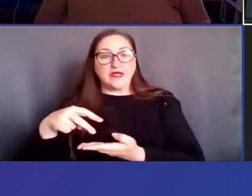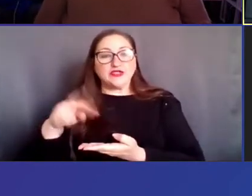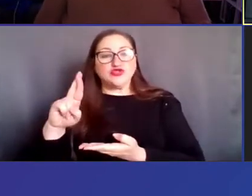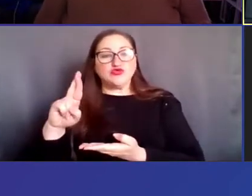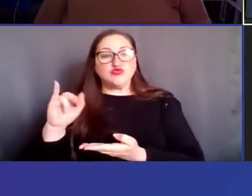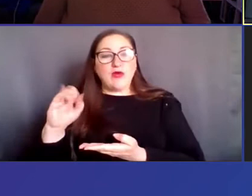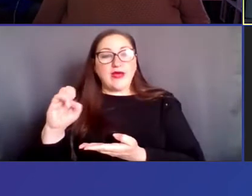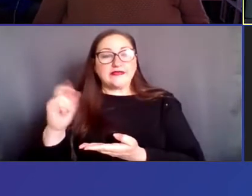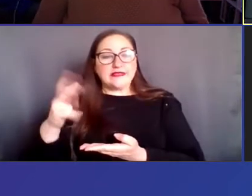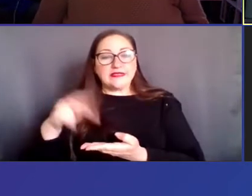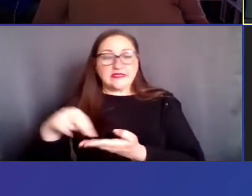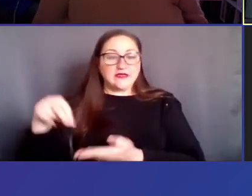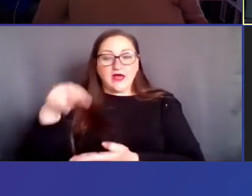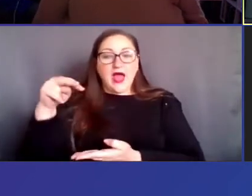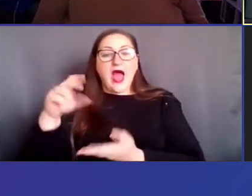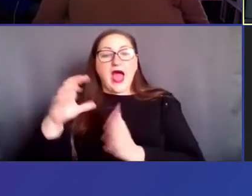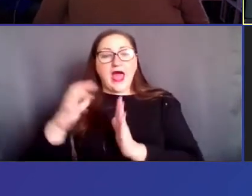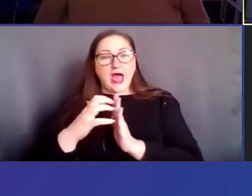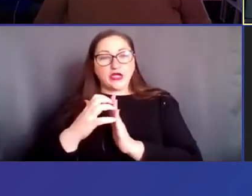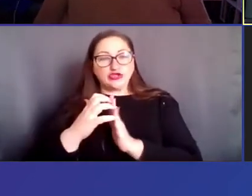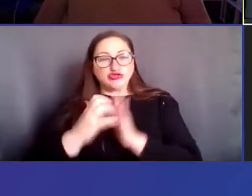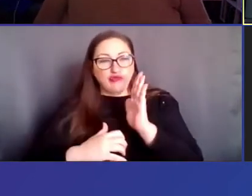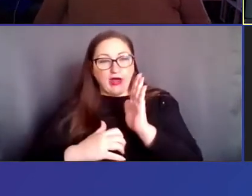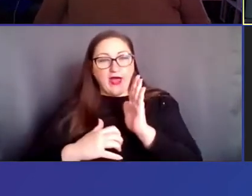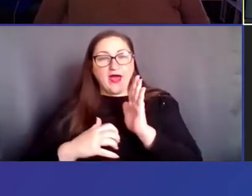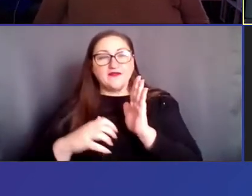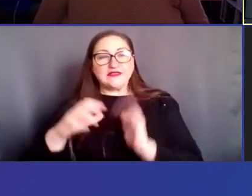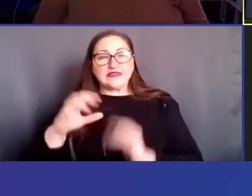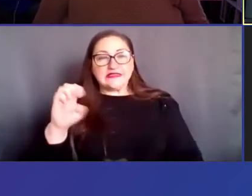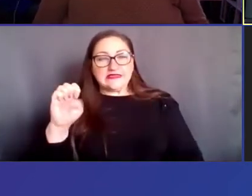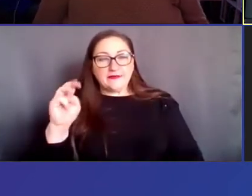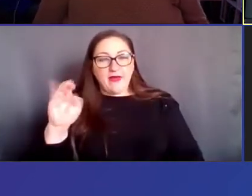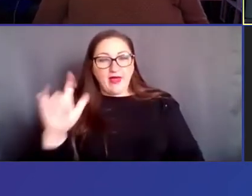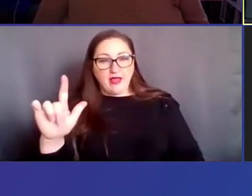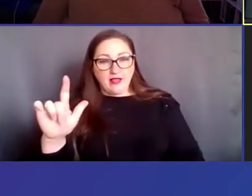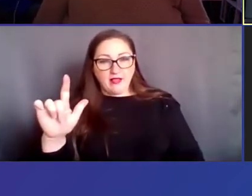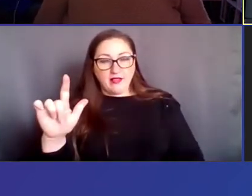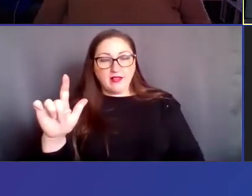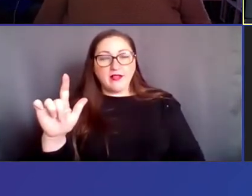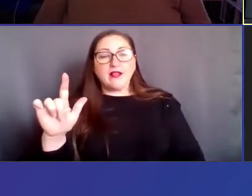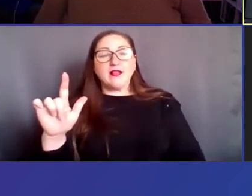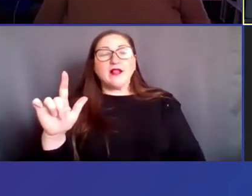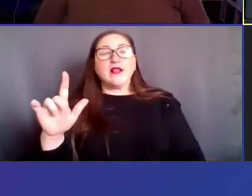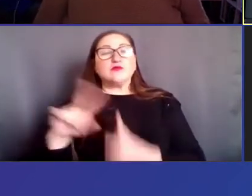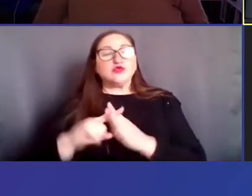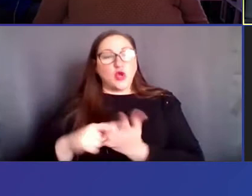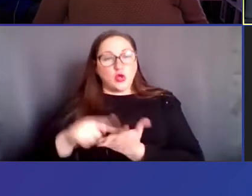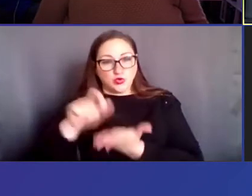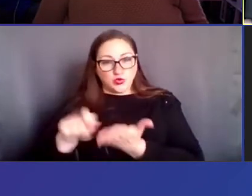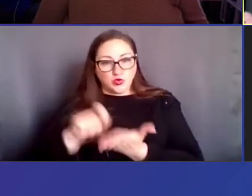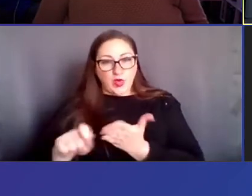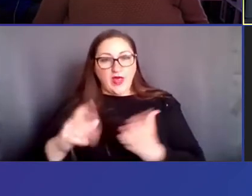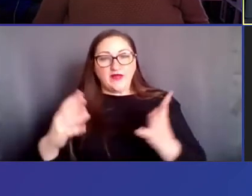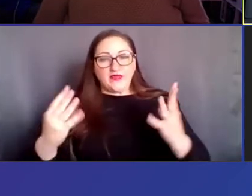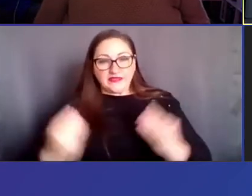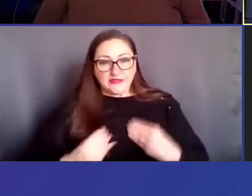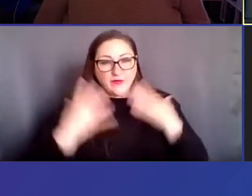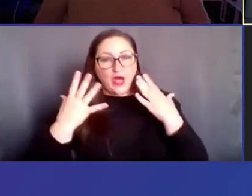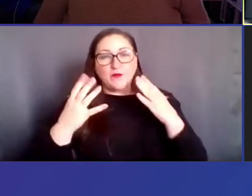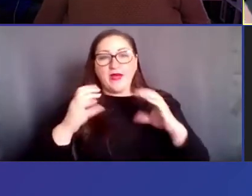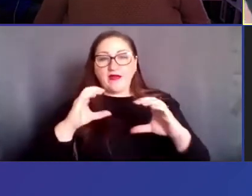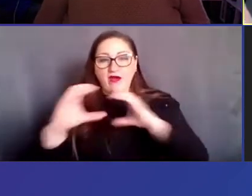email that I had started writing in July that was inspired by conversations that were happening in the